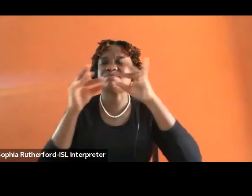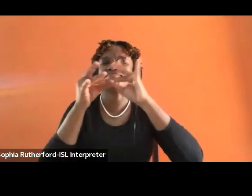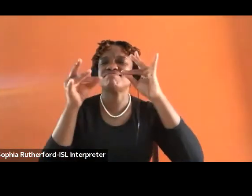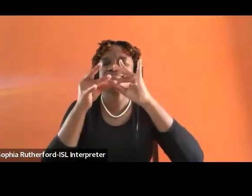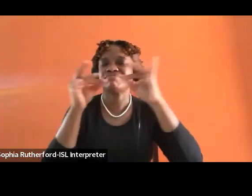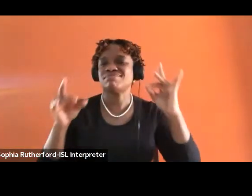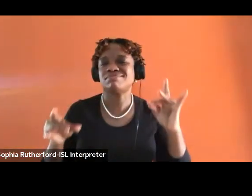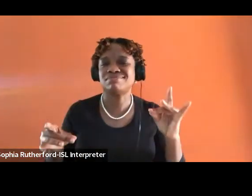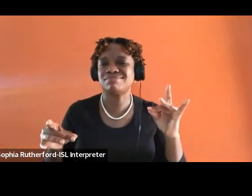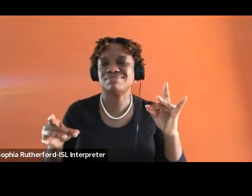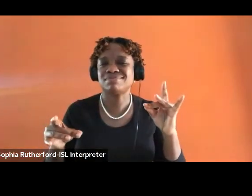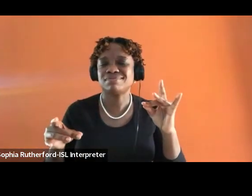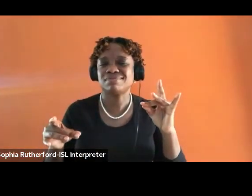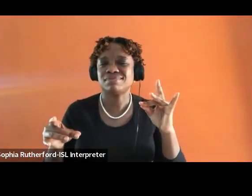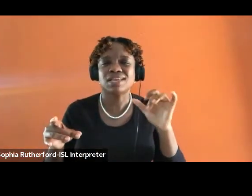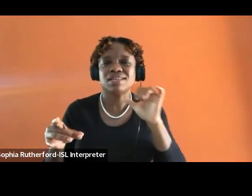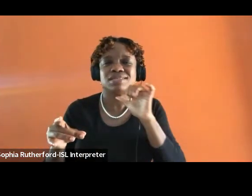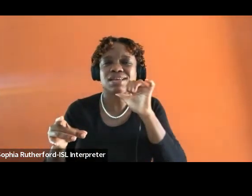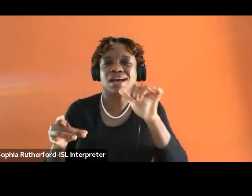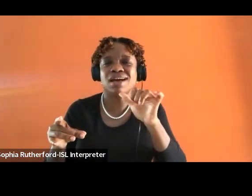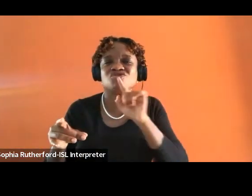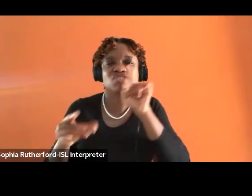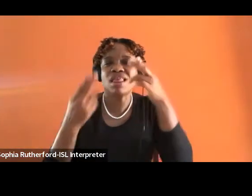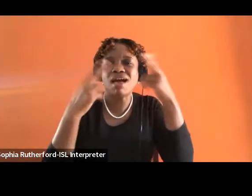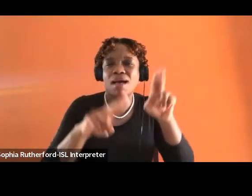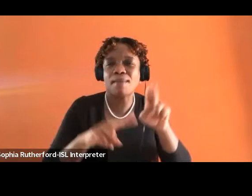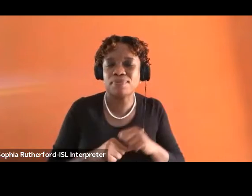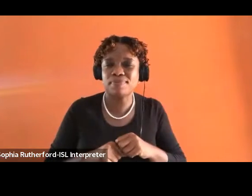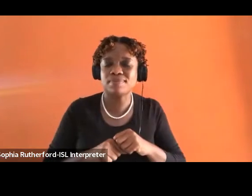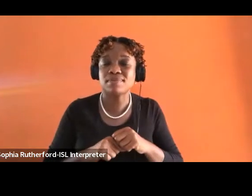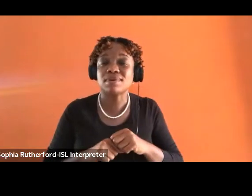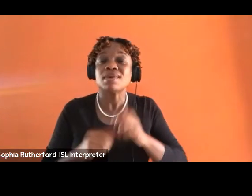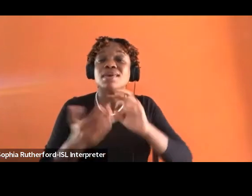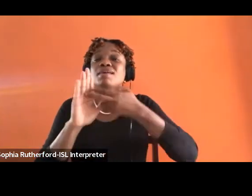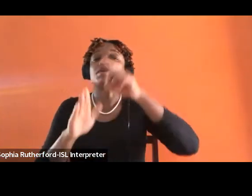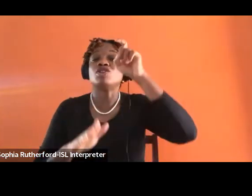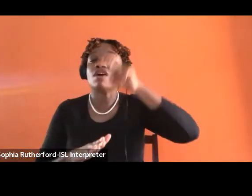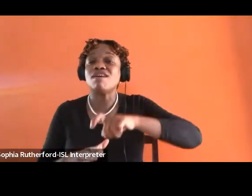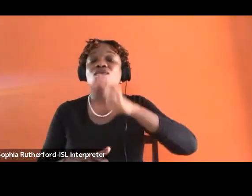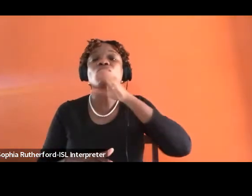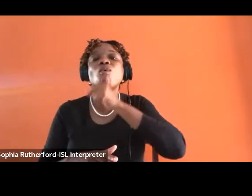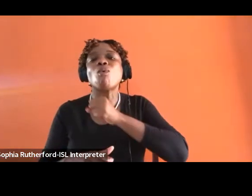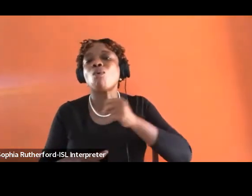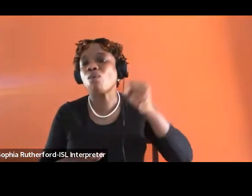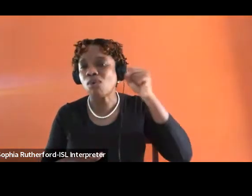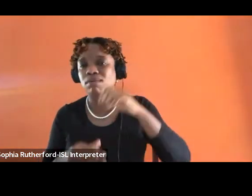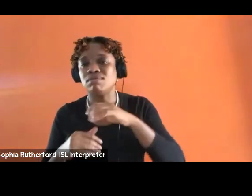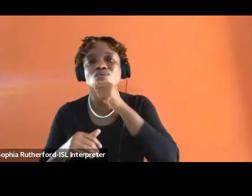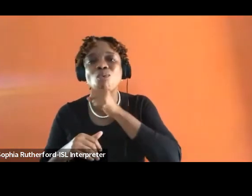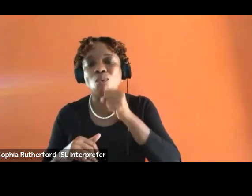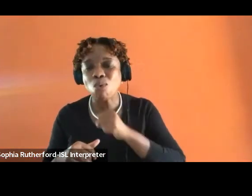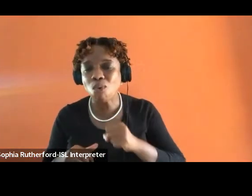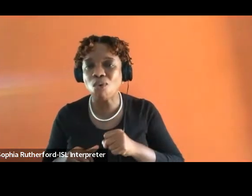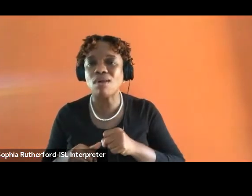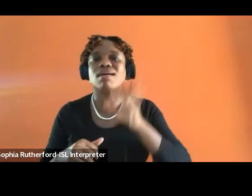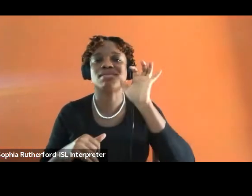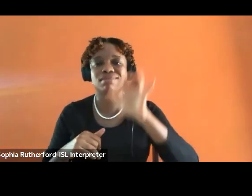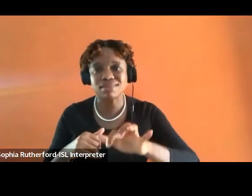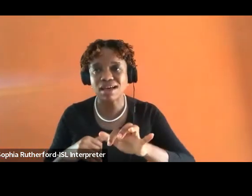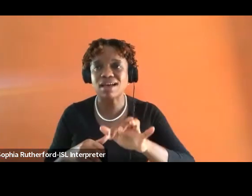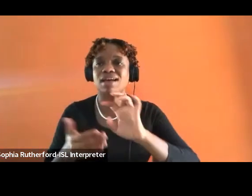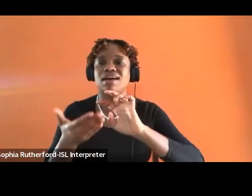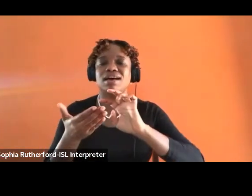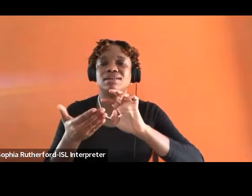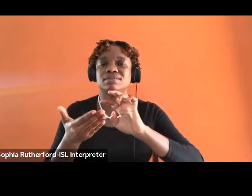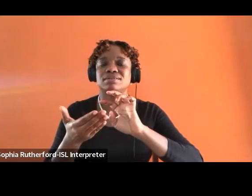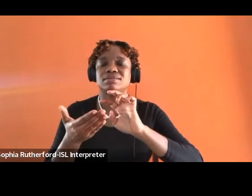become an elderly person if you are an adult and develop disability. That's one. And